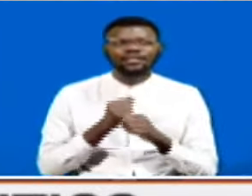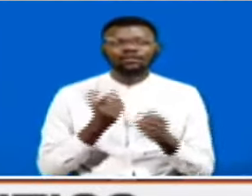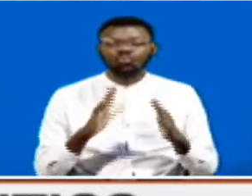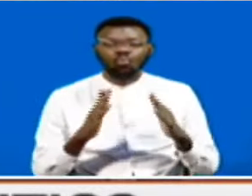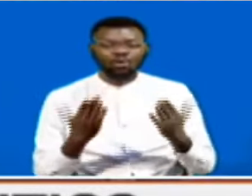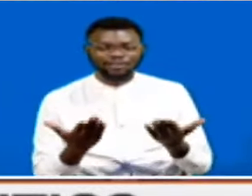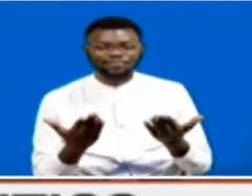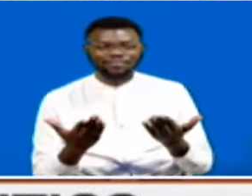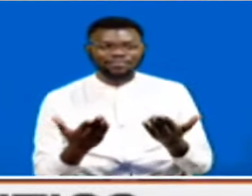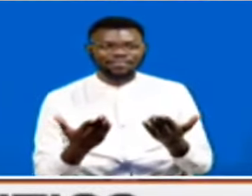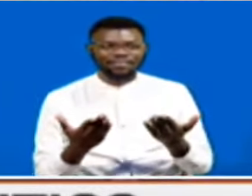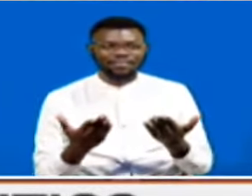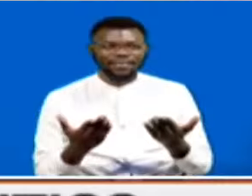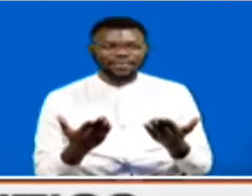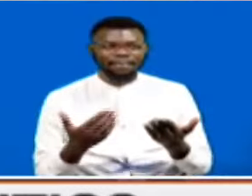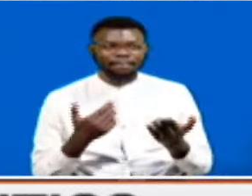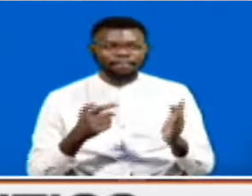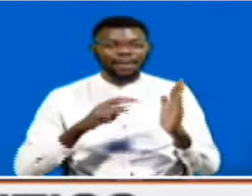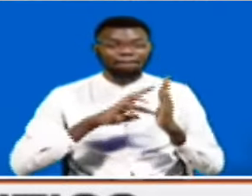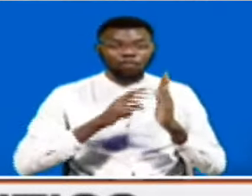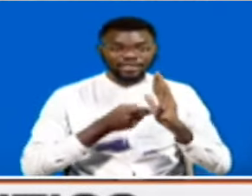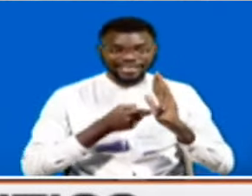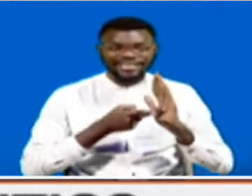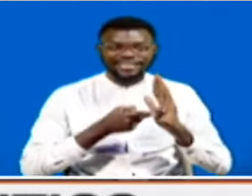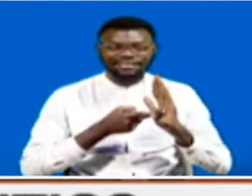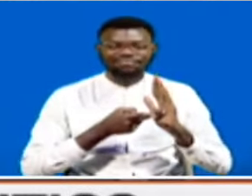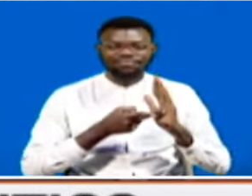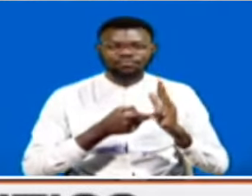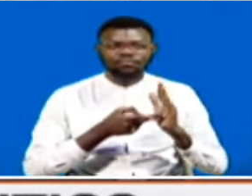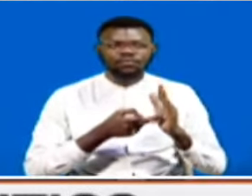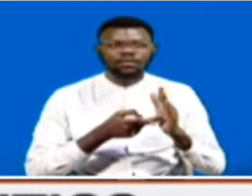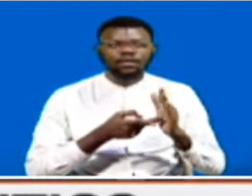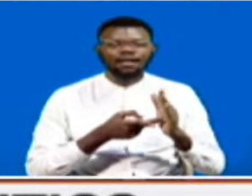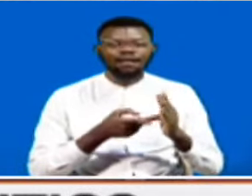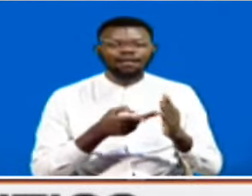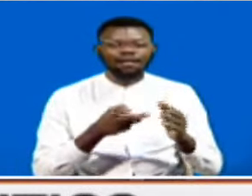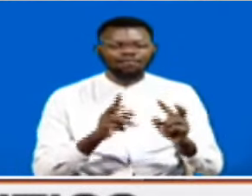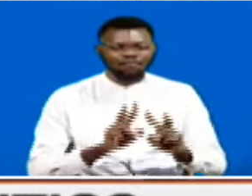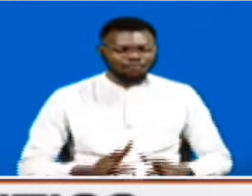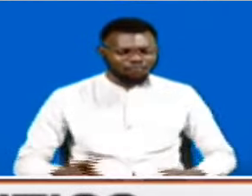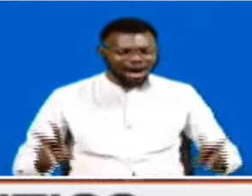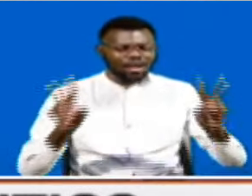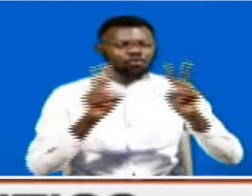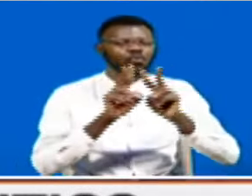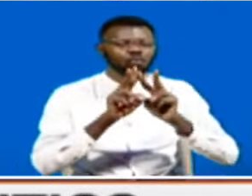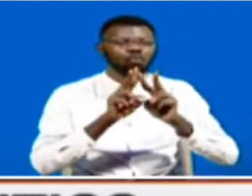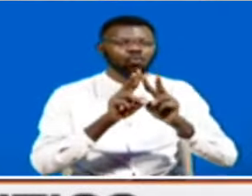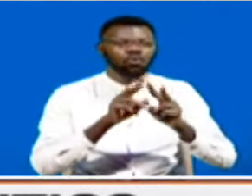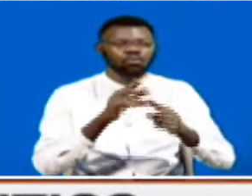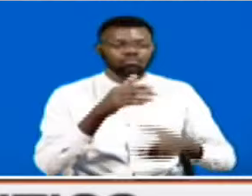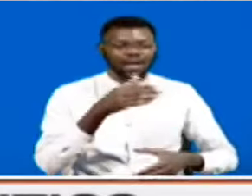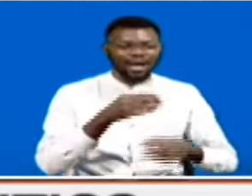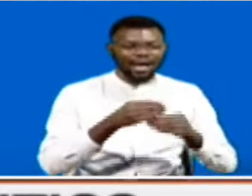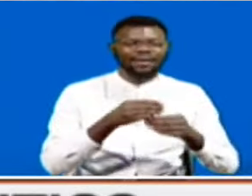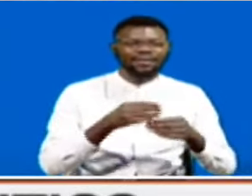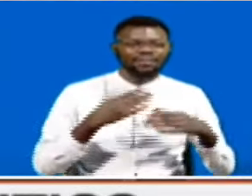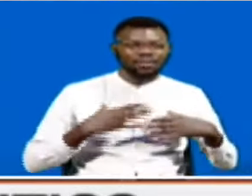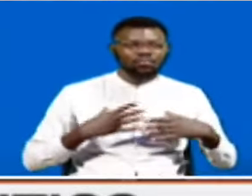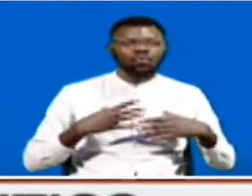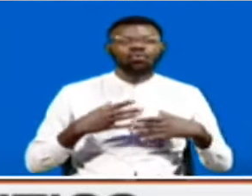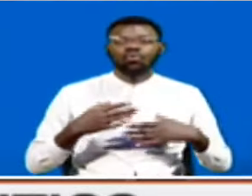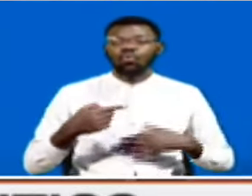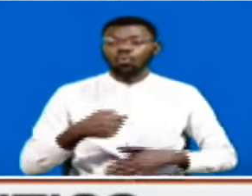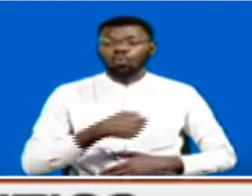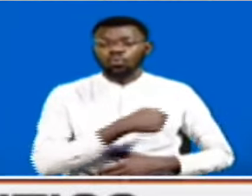for projects that would add value to the people. I started a big hospital. It was going to be one